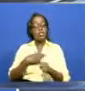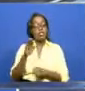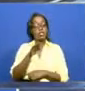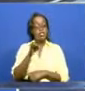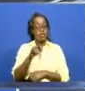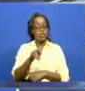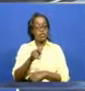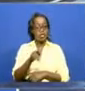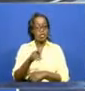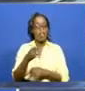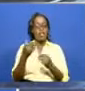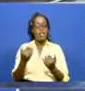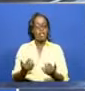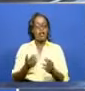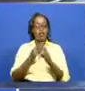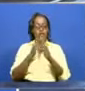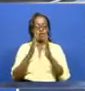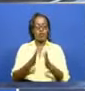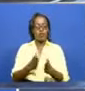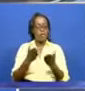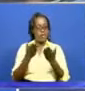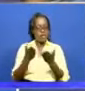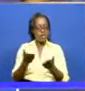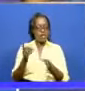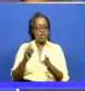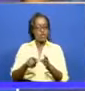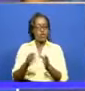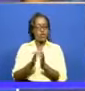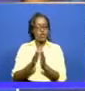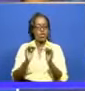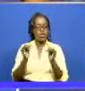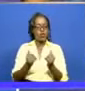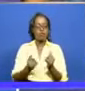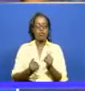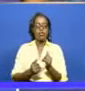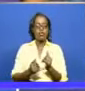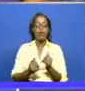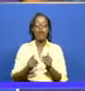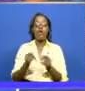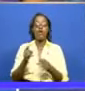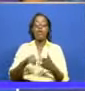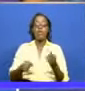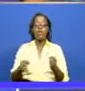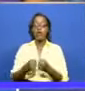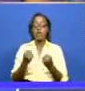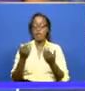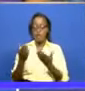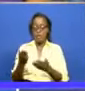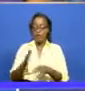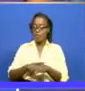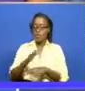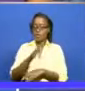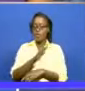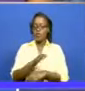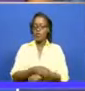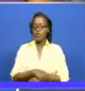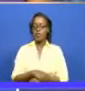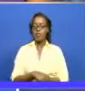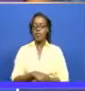me live is our reporter Simon Archola with the latest development on ground. Good afternoon, Simon.